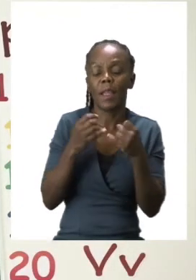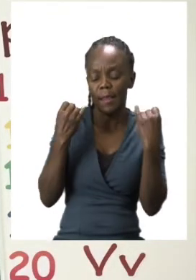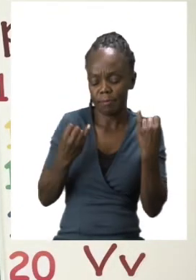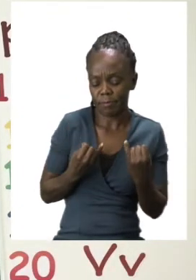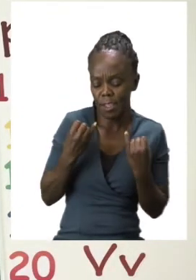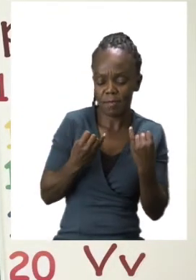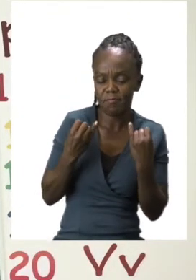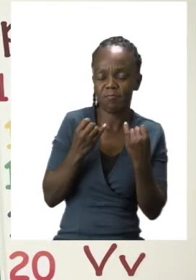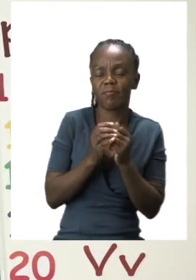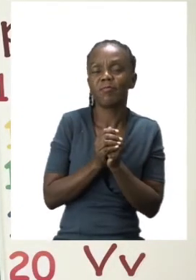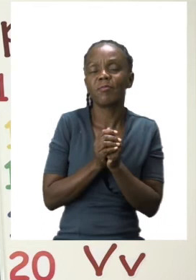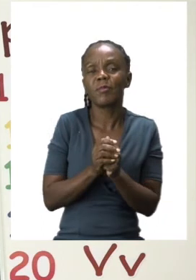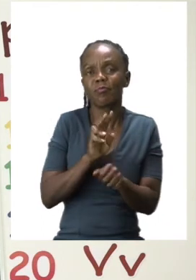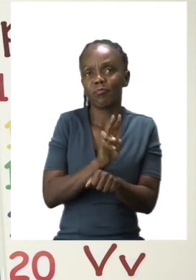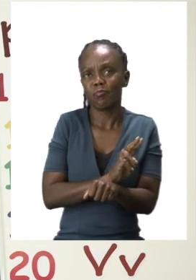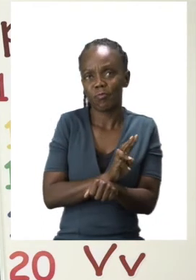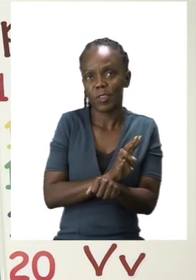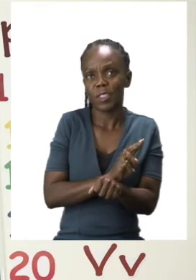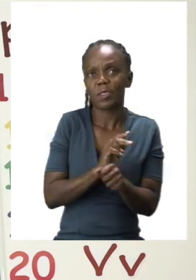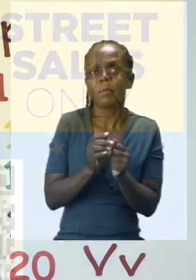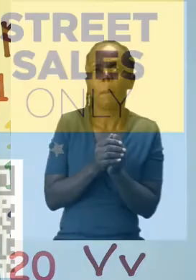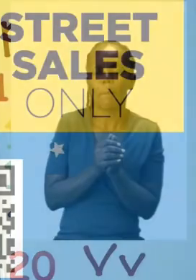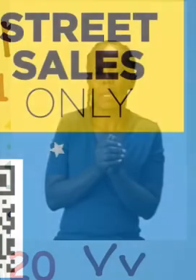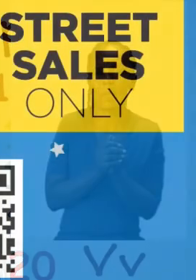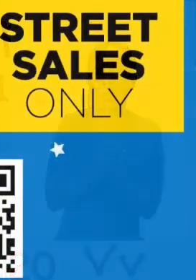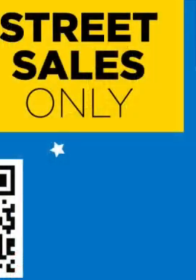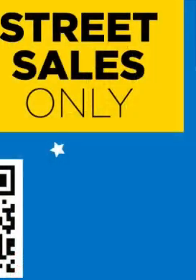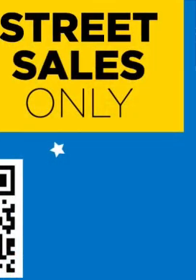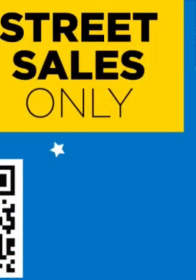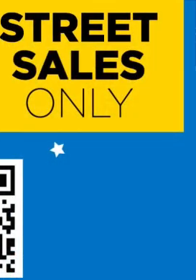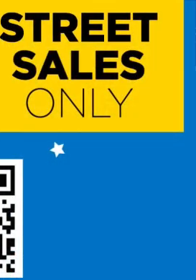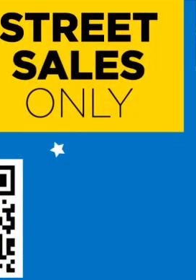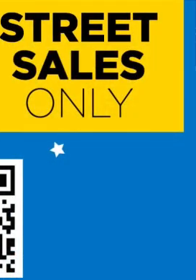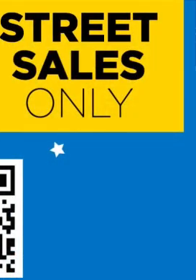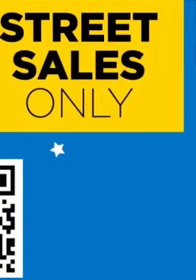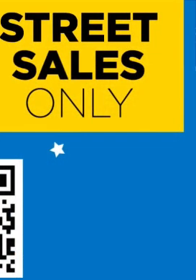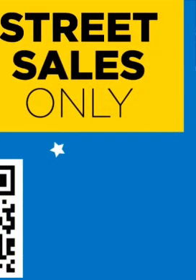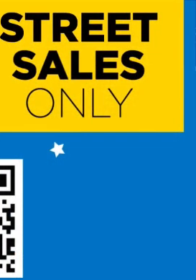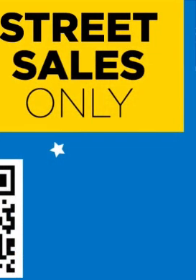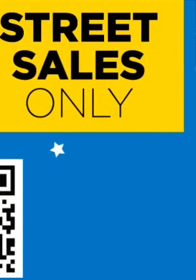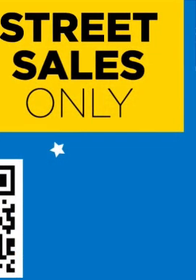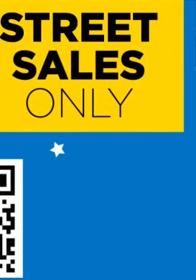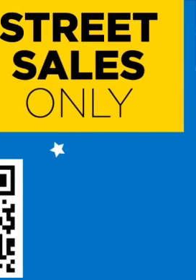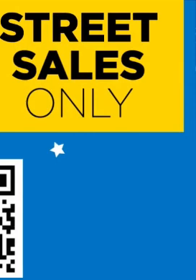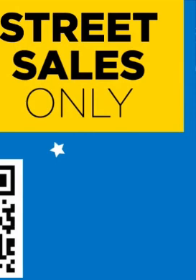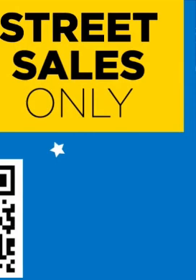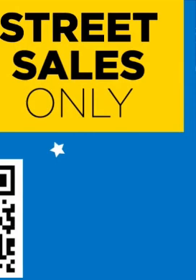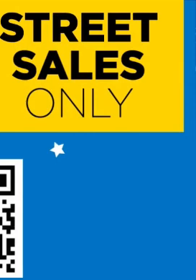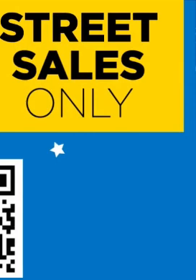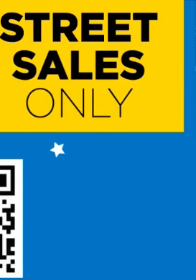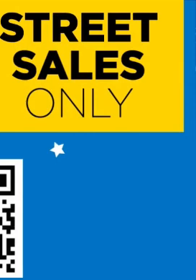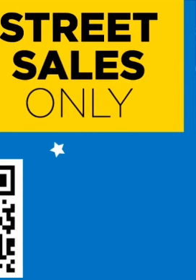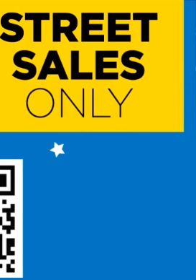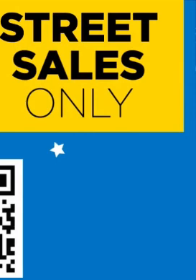see you later on after this advert break. Follow us on MyZone Facebook Active Kids to watch your daily